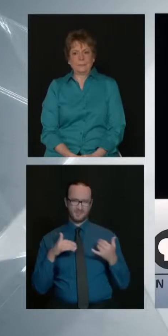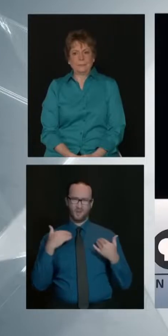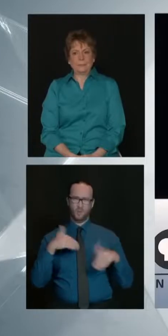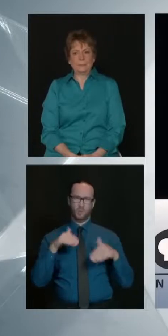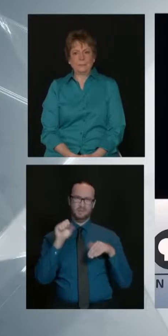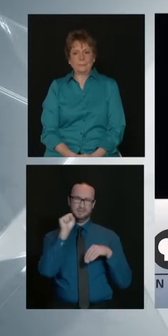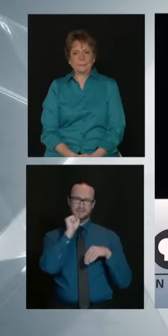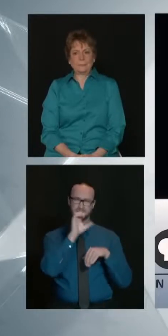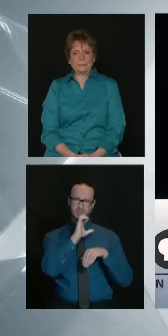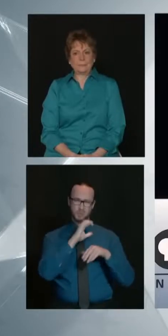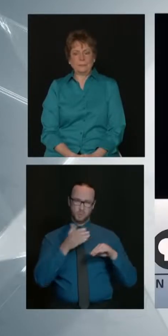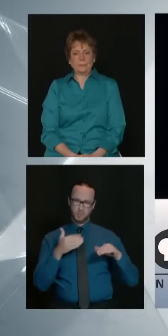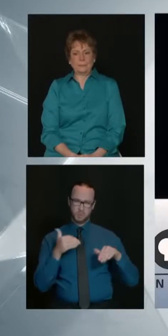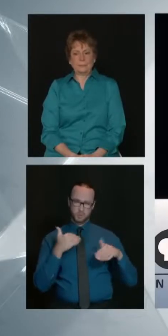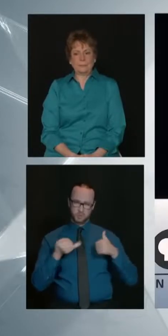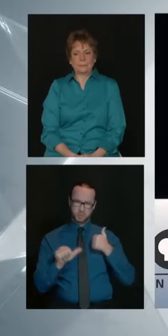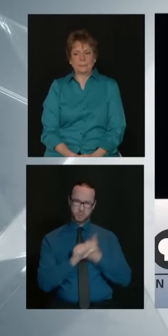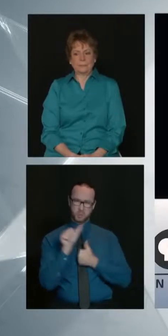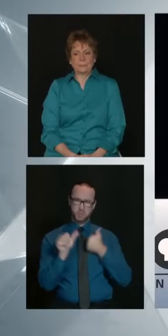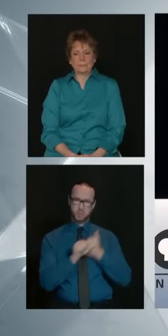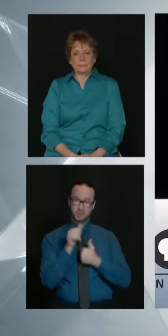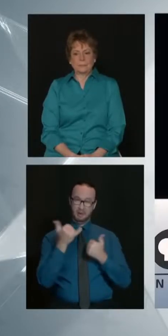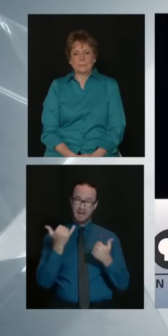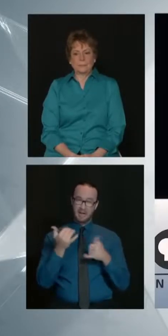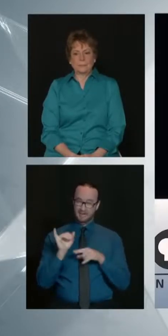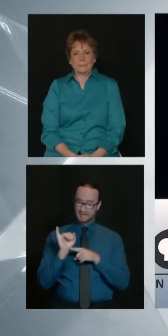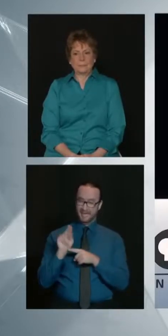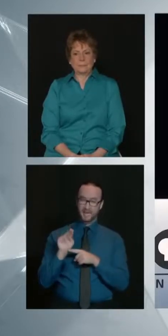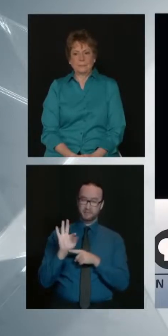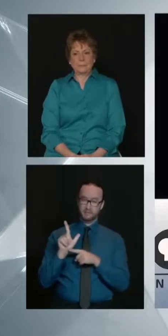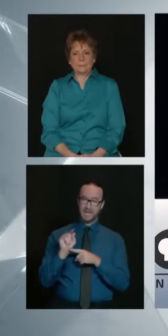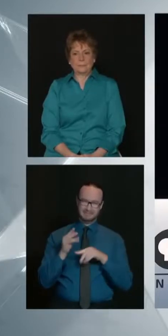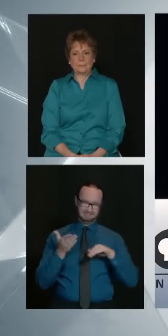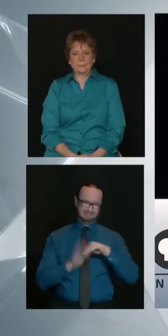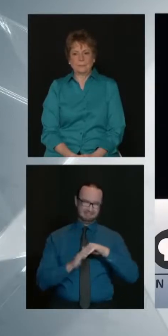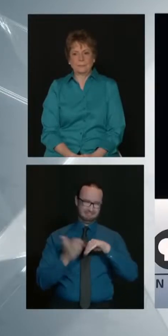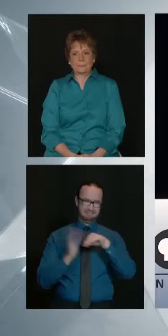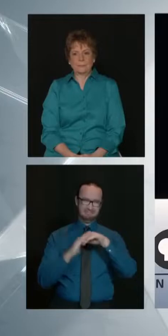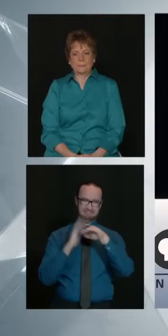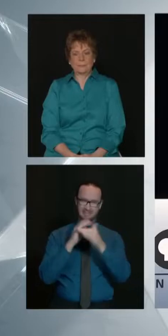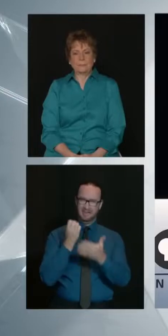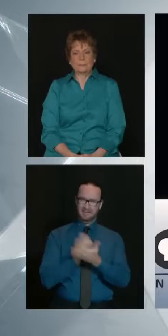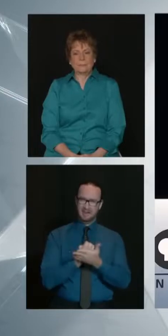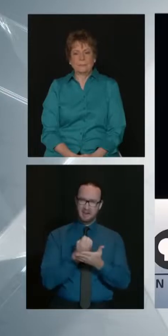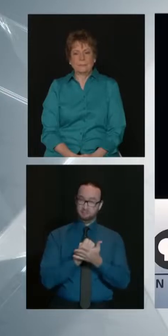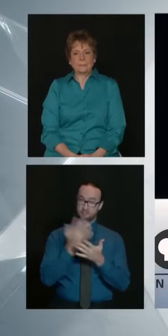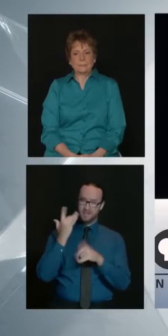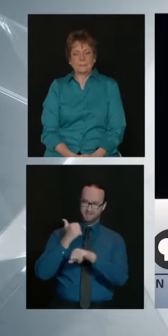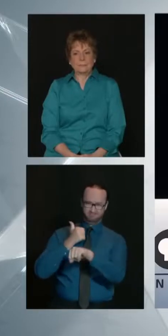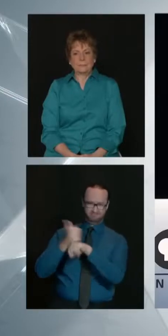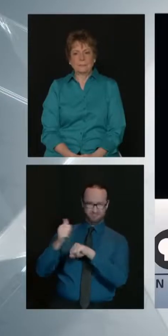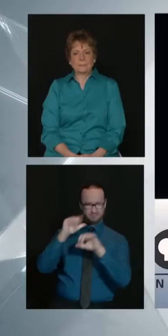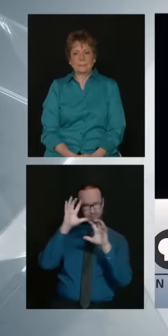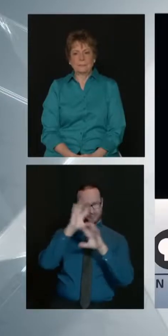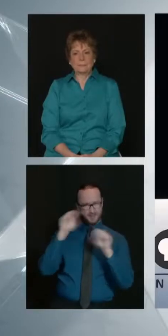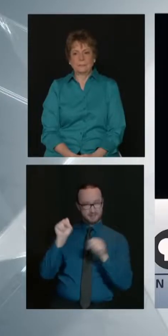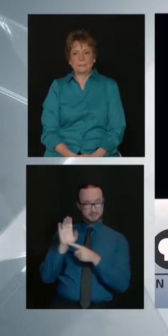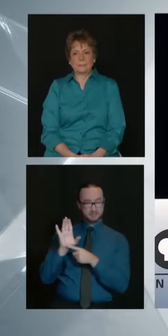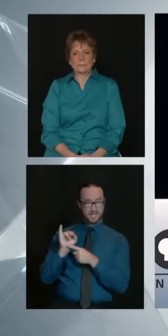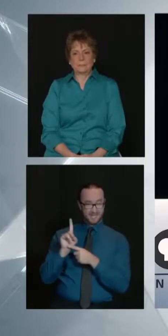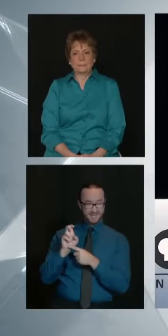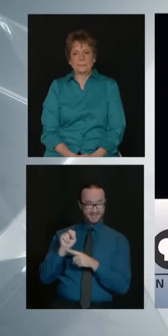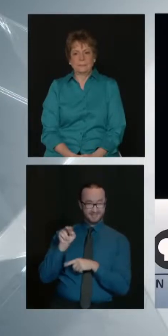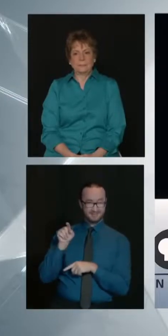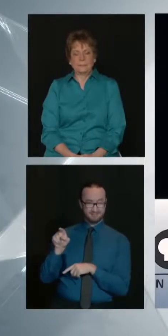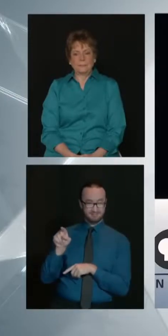Kelly caused. And it's their fault. They caused it. 2 years ago, inflation was 1.5%. Now, in the